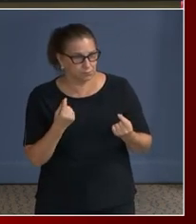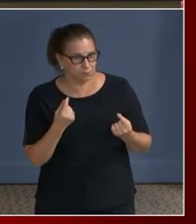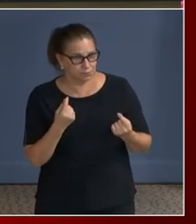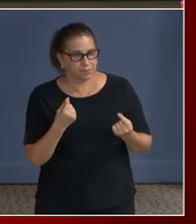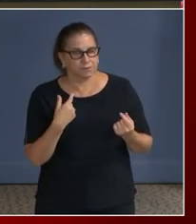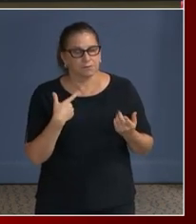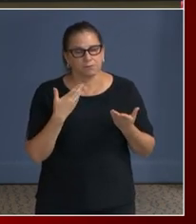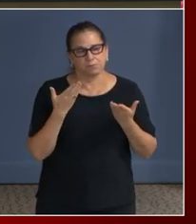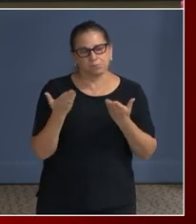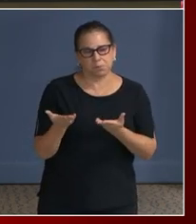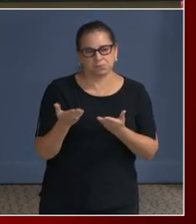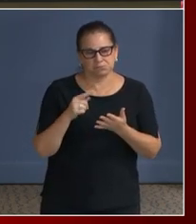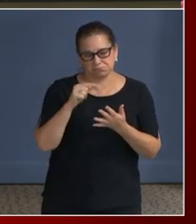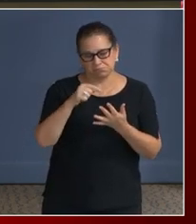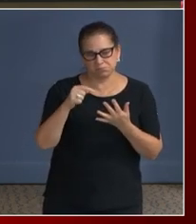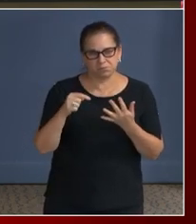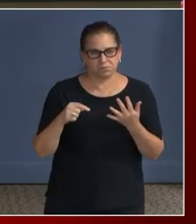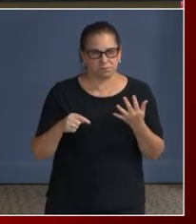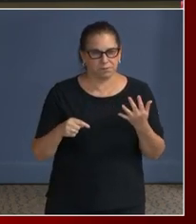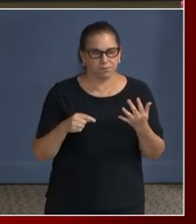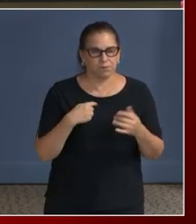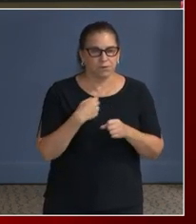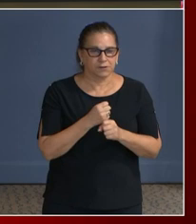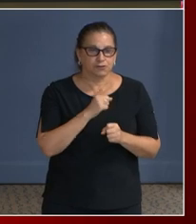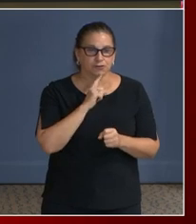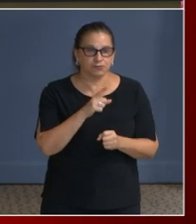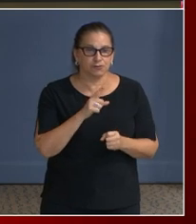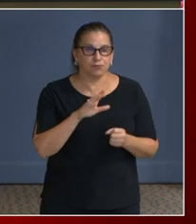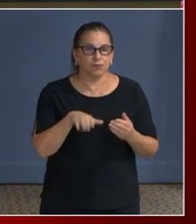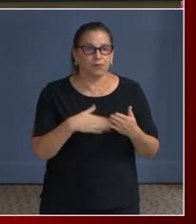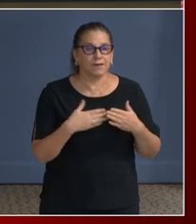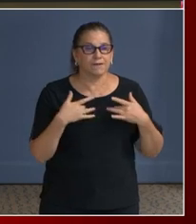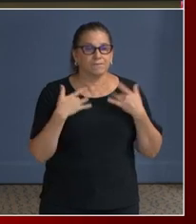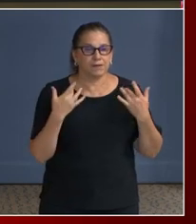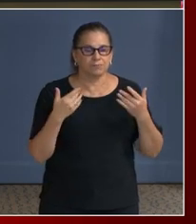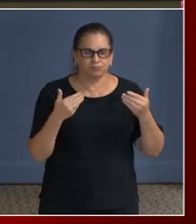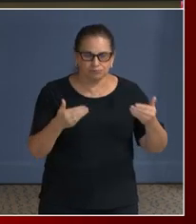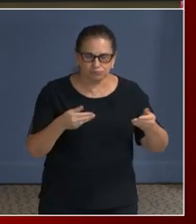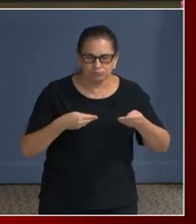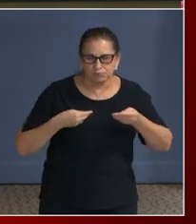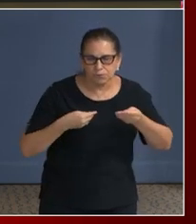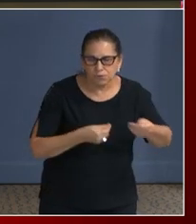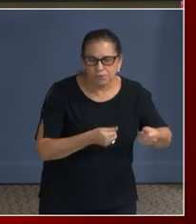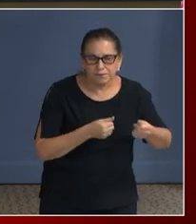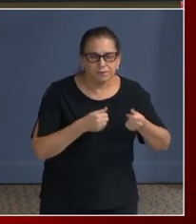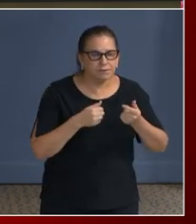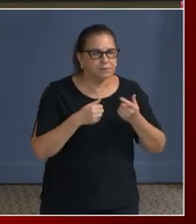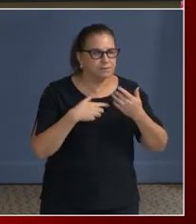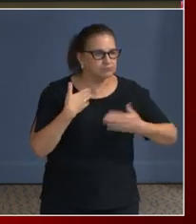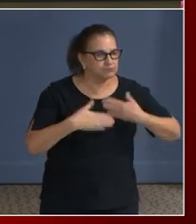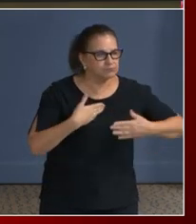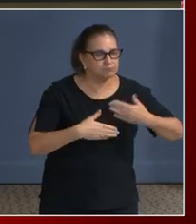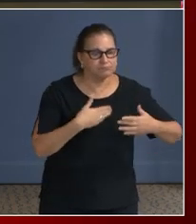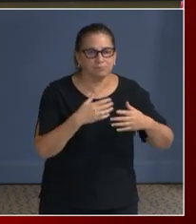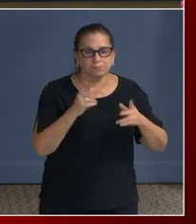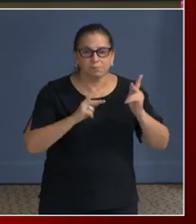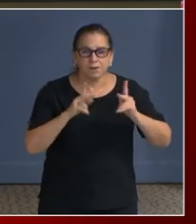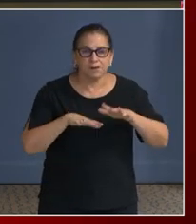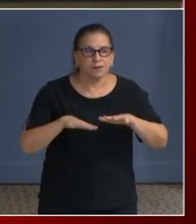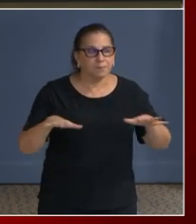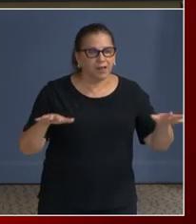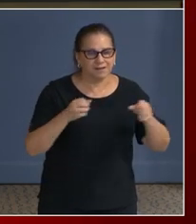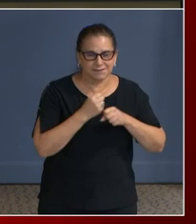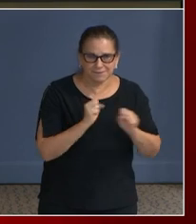able to provide to ensure that all events go off safely and securely. Thank you, Mayor. Thank you.